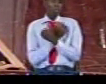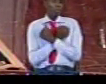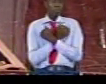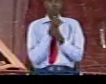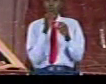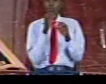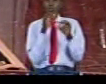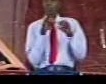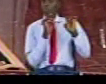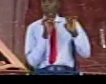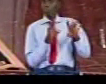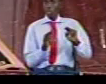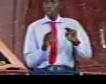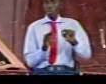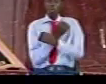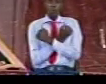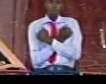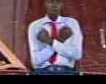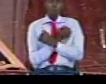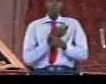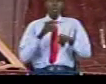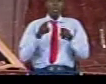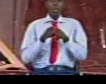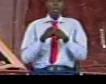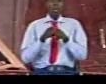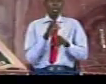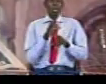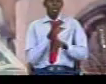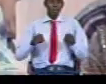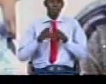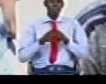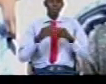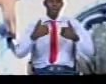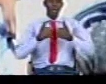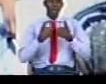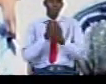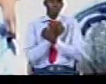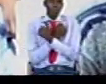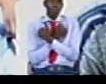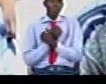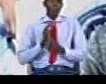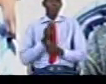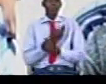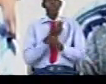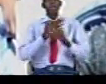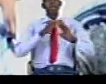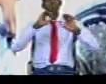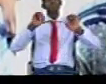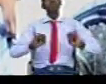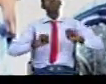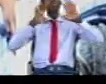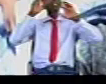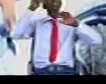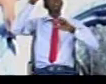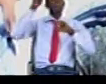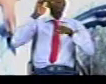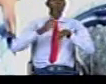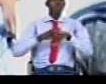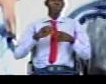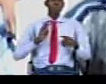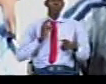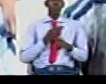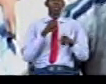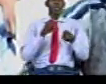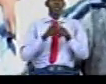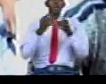as Christ also has loved us and has given himself for us an offering and a